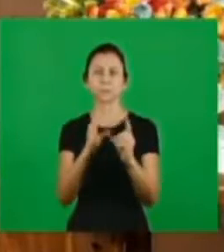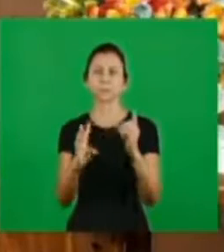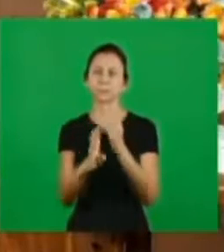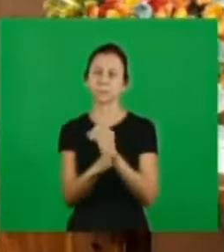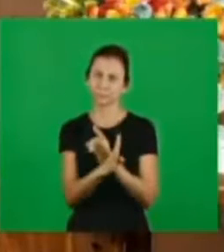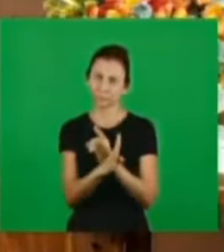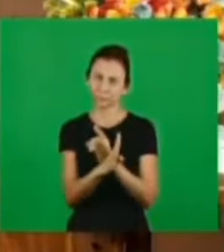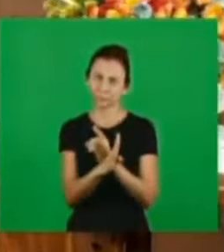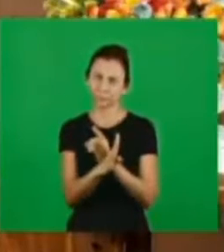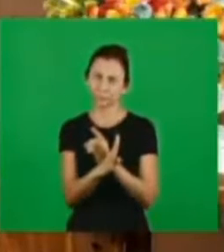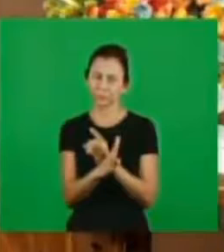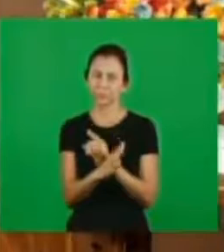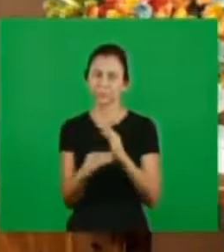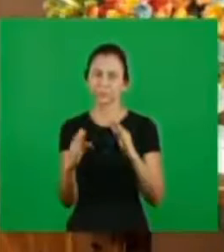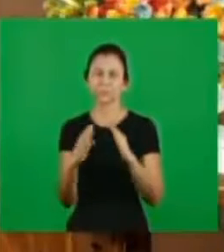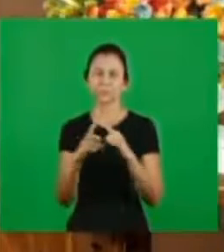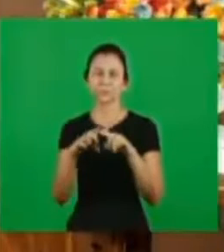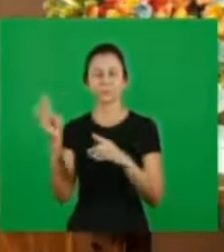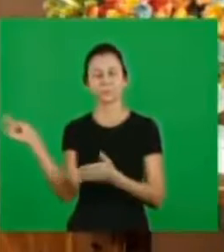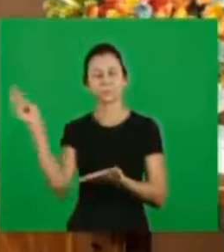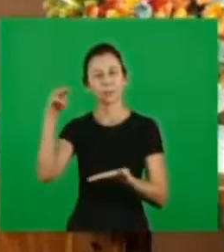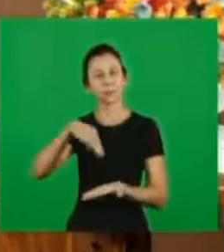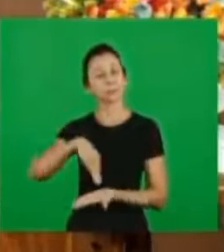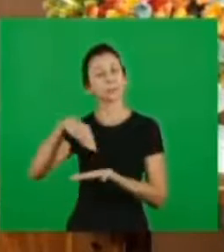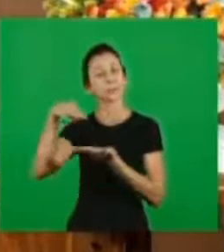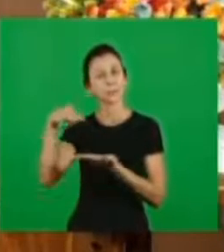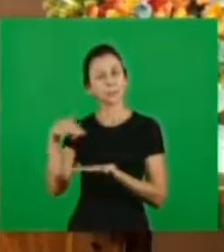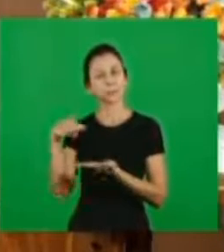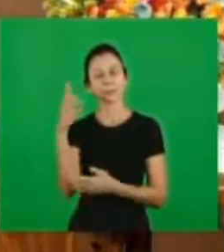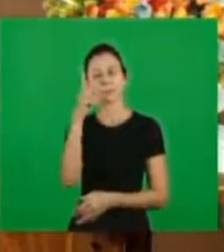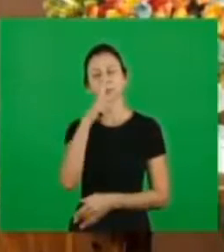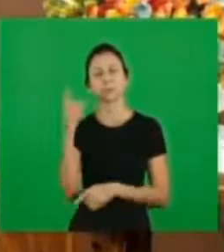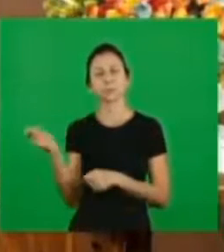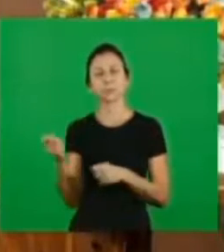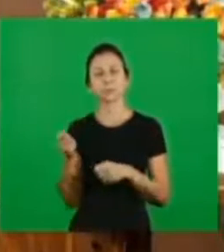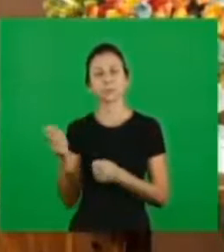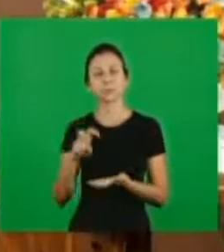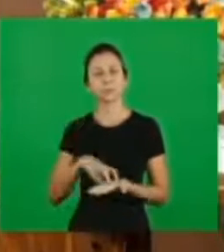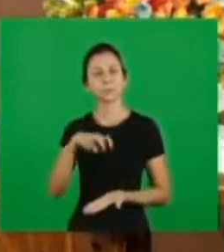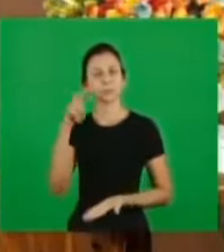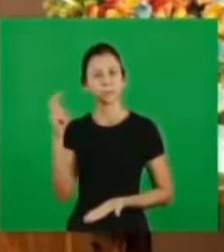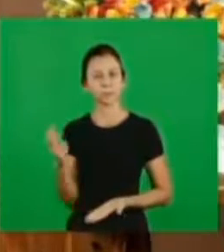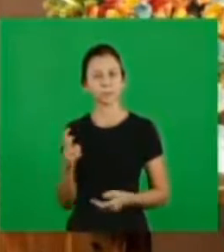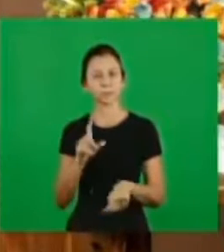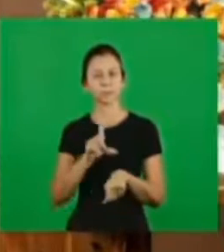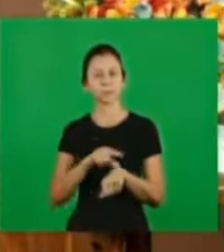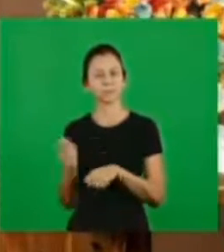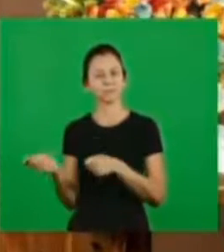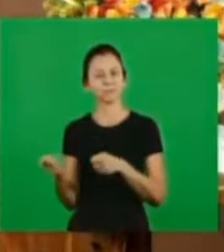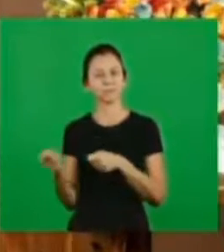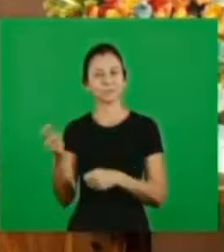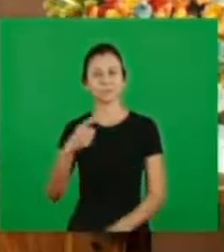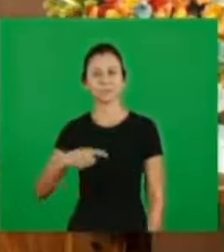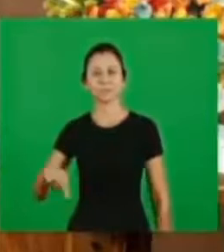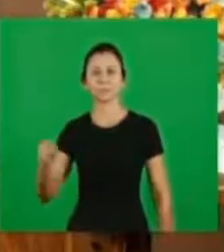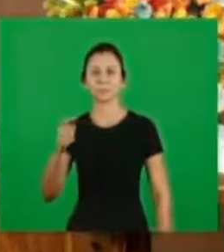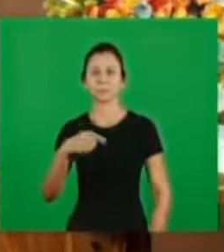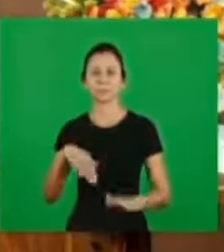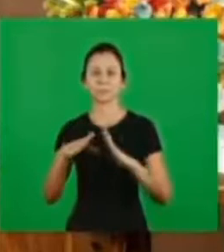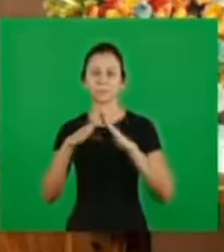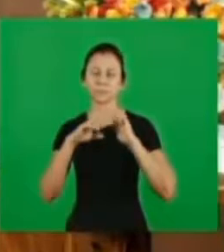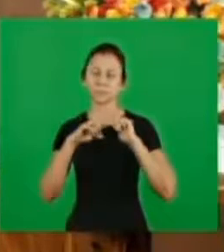school of the church Maranatha, which we do every morning, Sunday morning, at this time to our